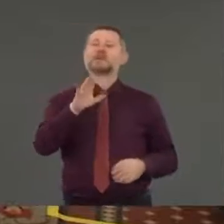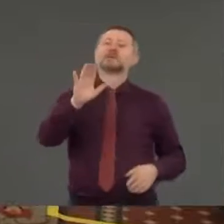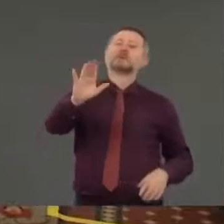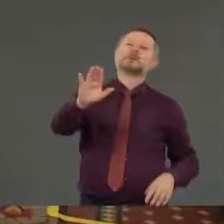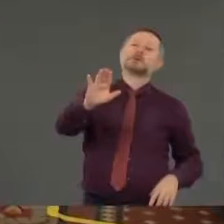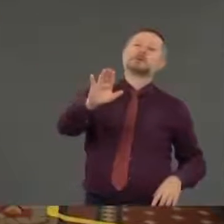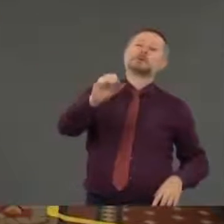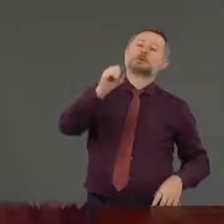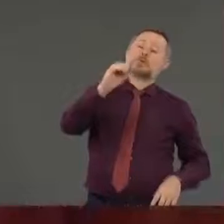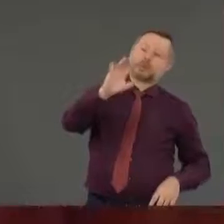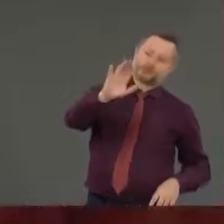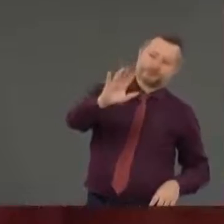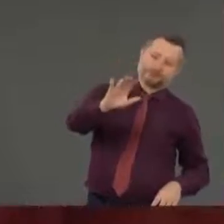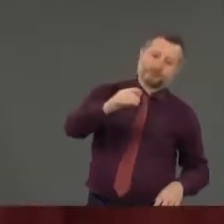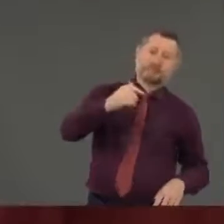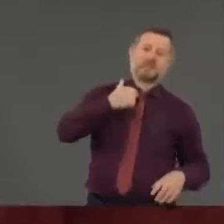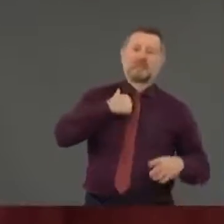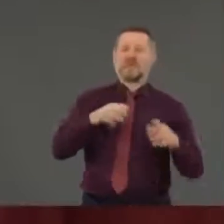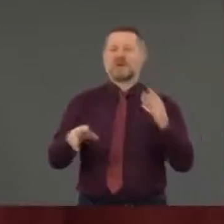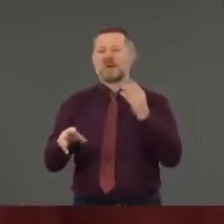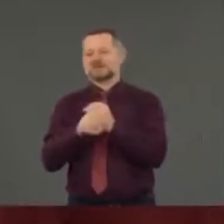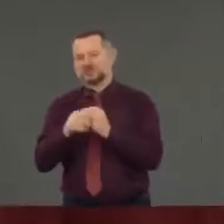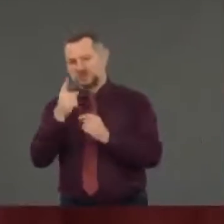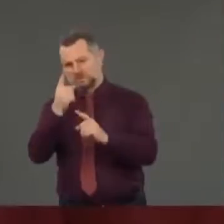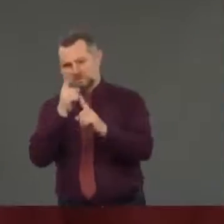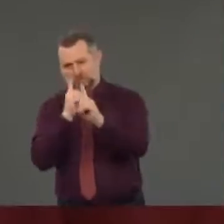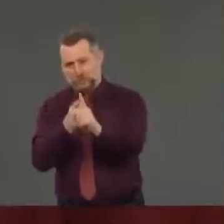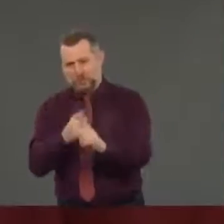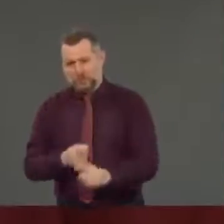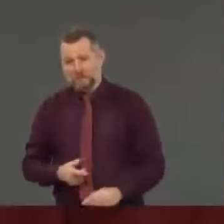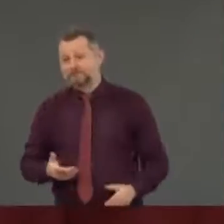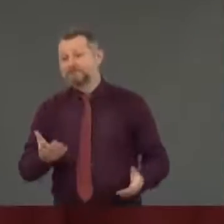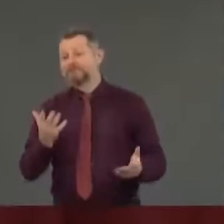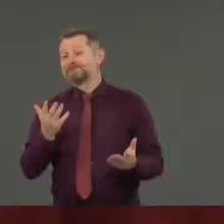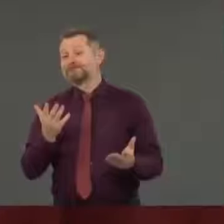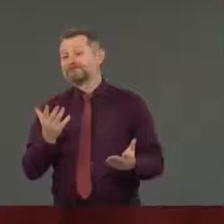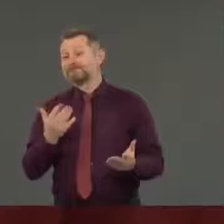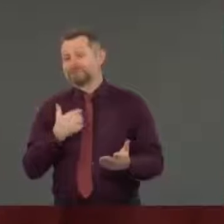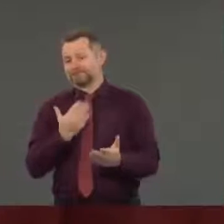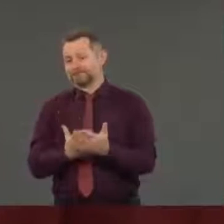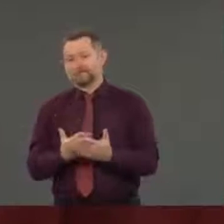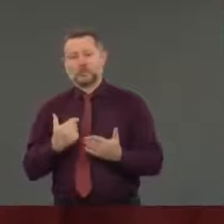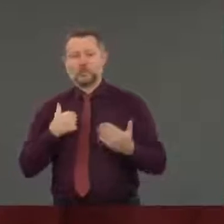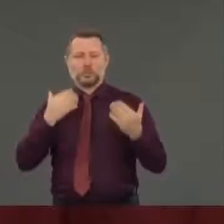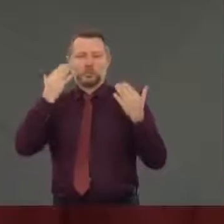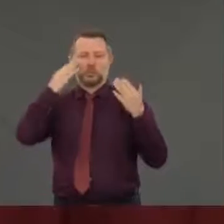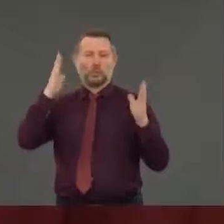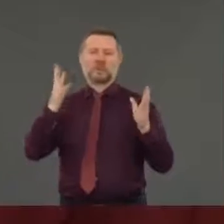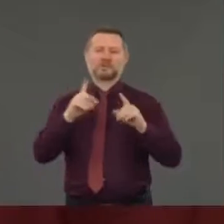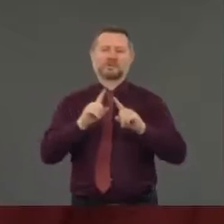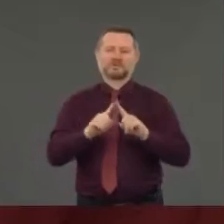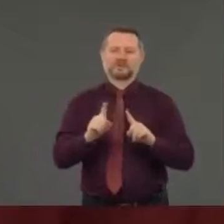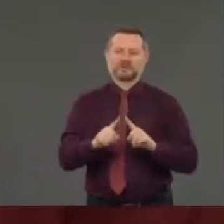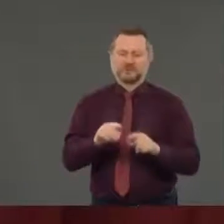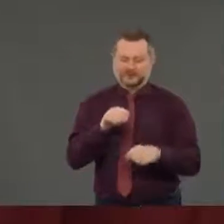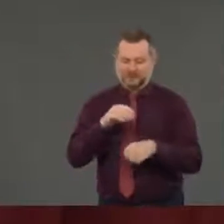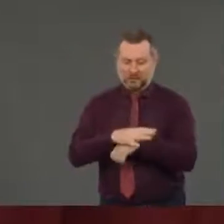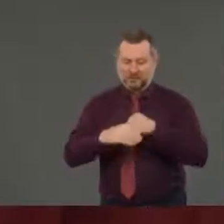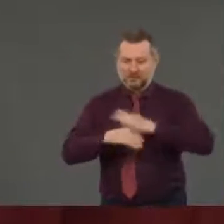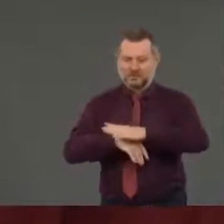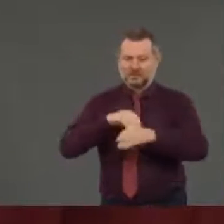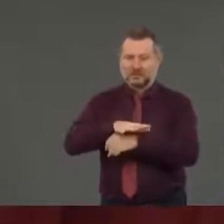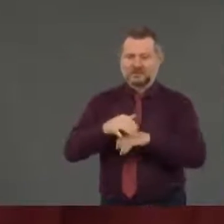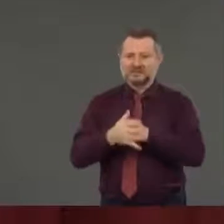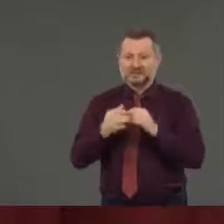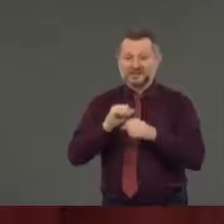key point here also, that the fact is that we don't know all the different effects this virus has on all different parts of the body. And I've